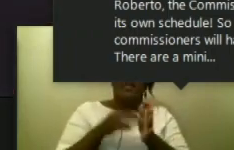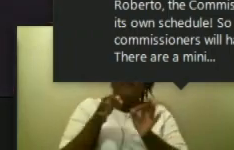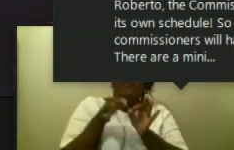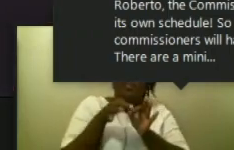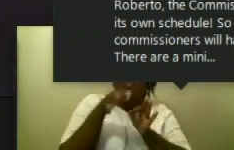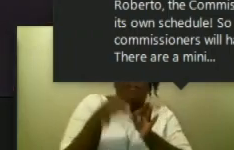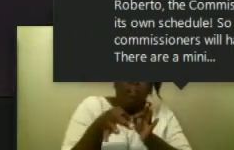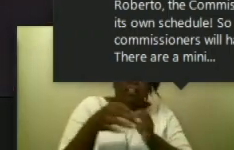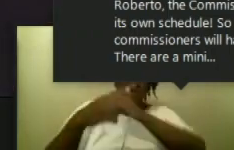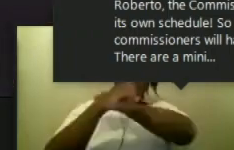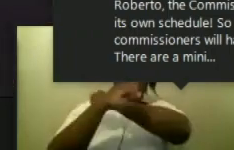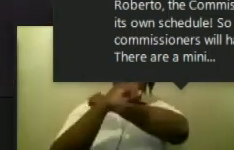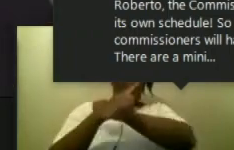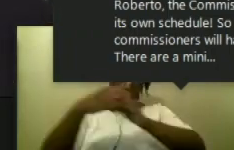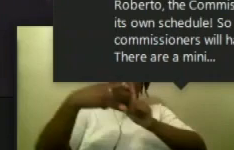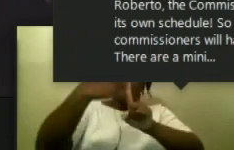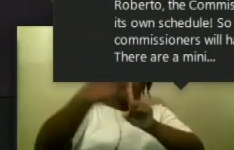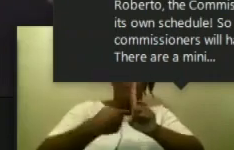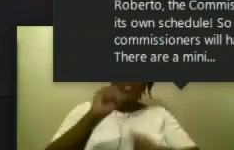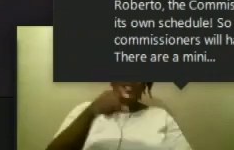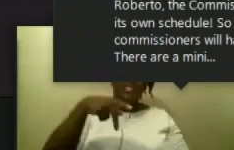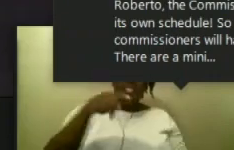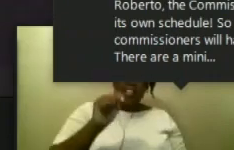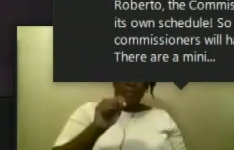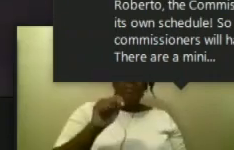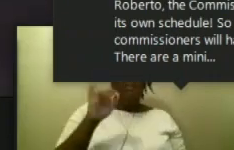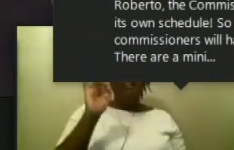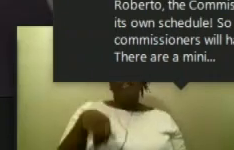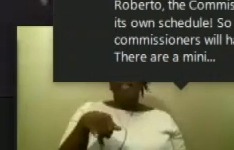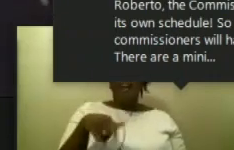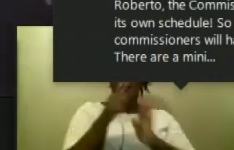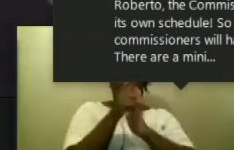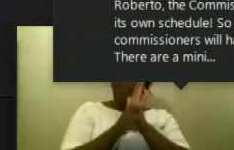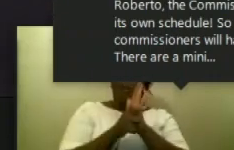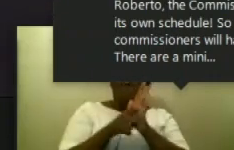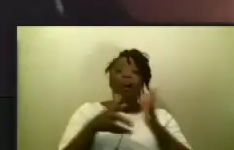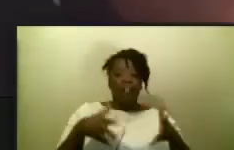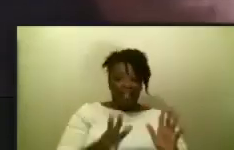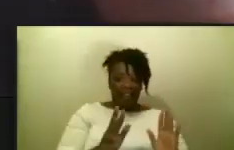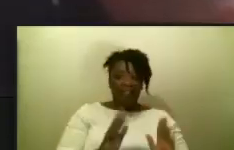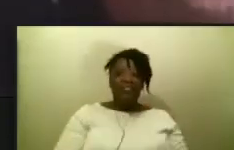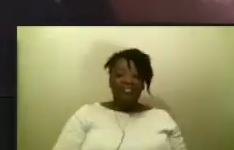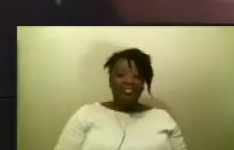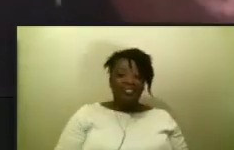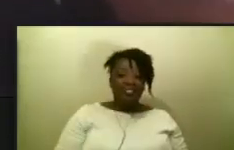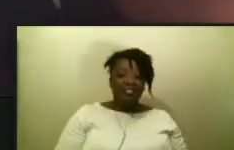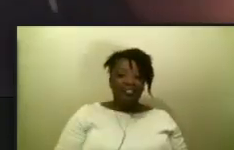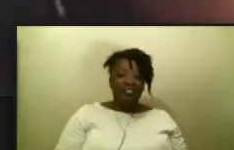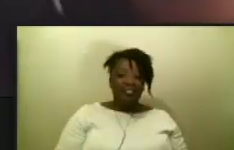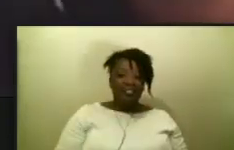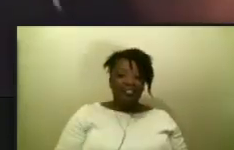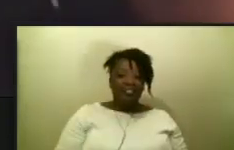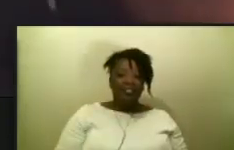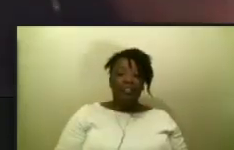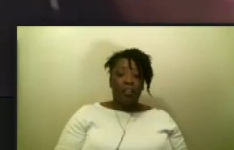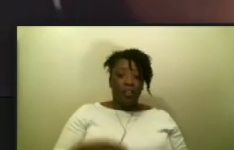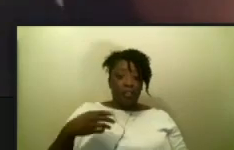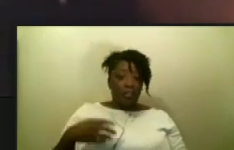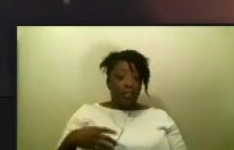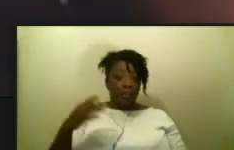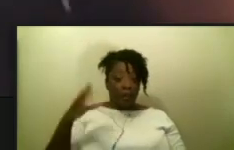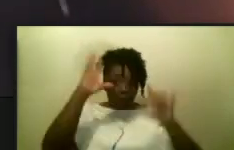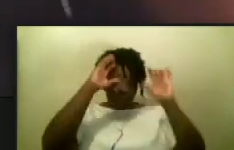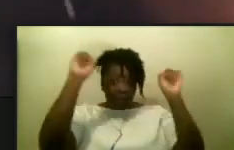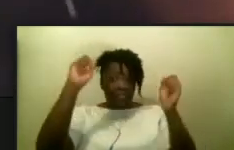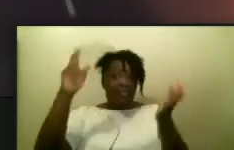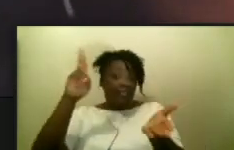the things that the CARES Act provided for. The CARES Act, was signed by the president, became